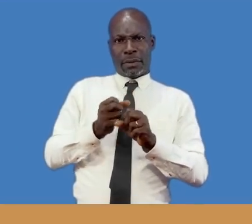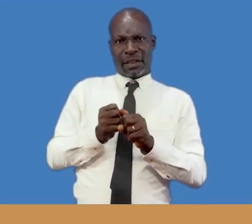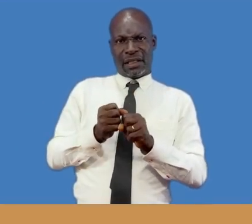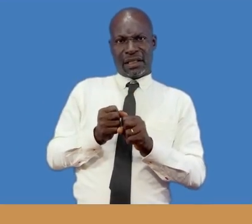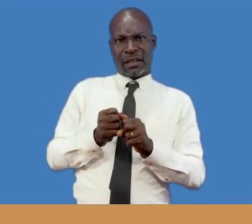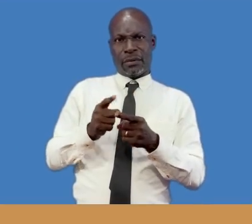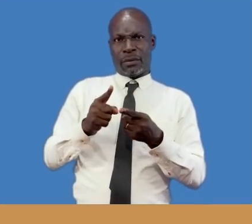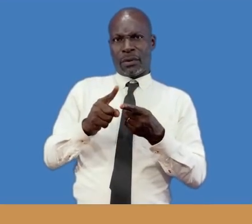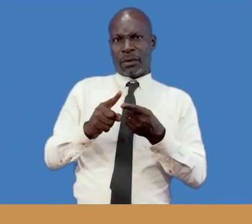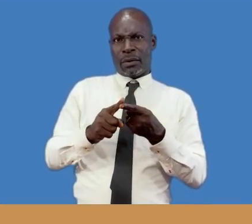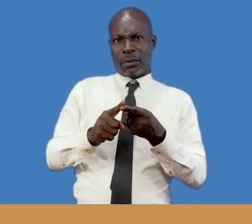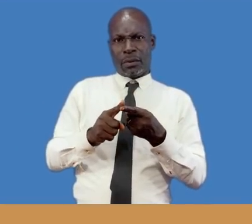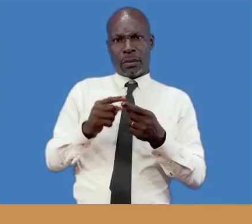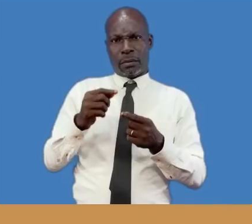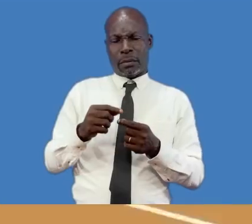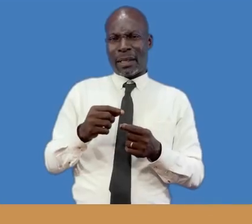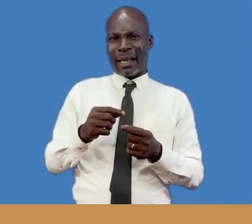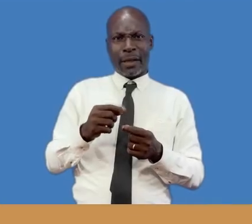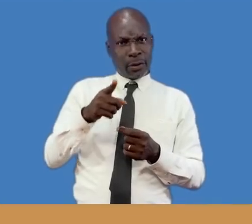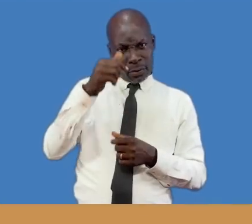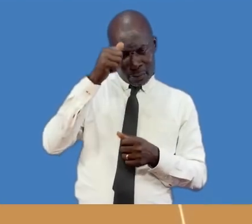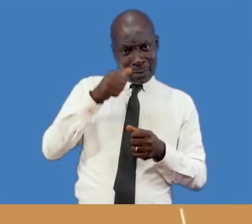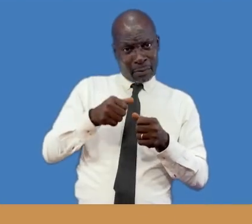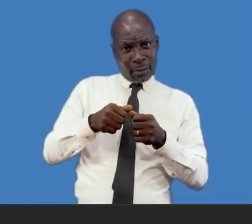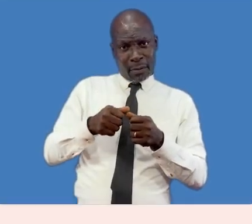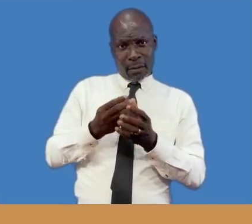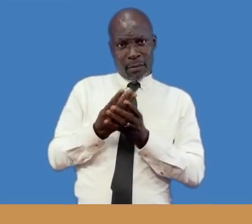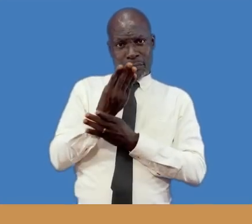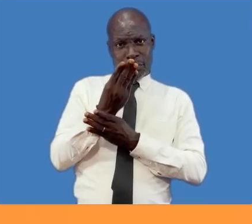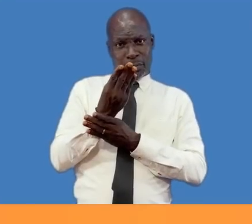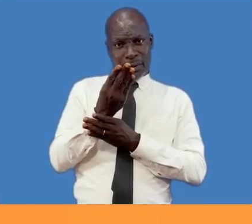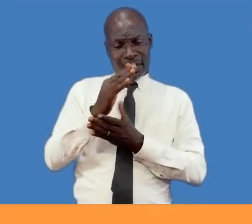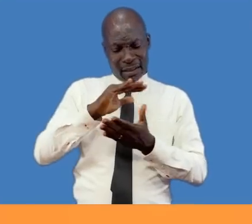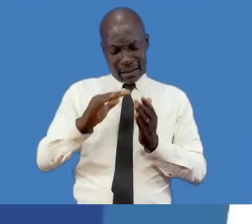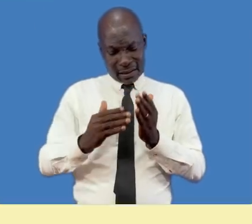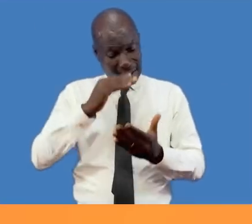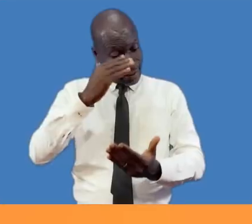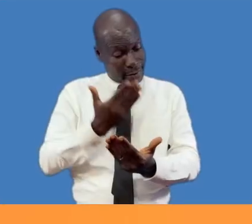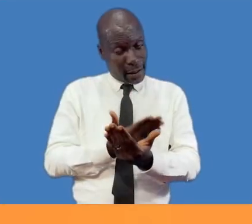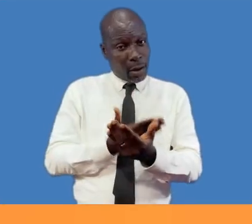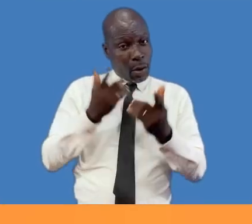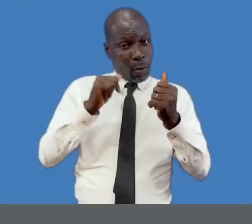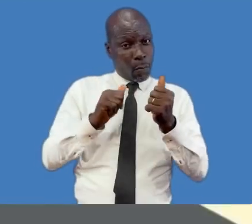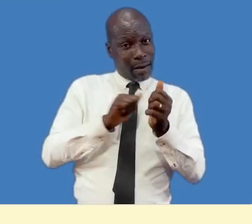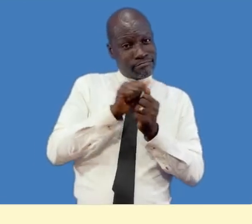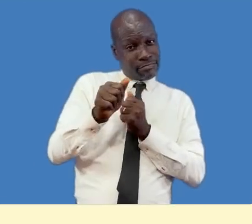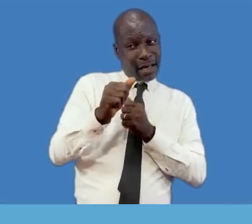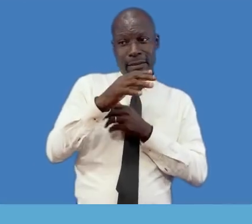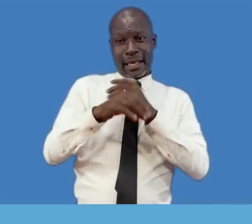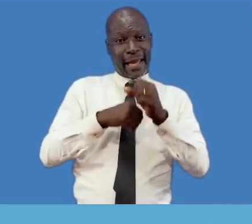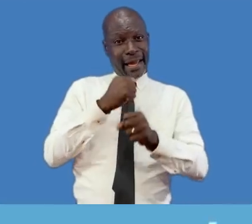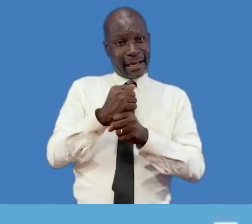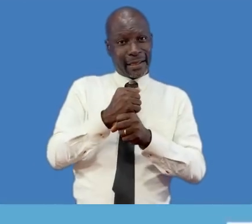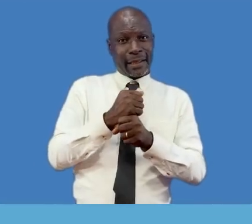strength to conceive seed and she bore a child when she was past the age because